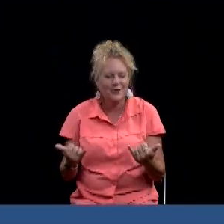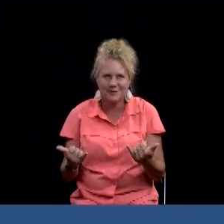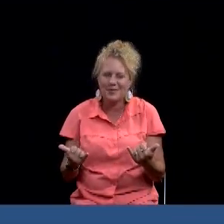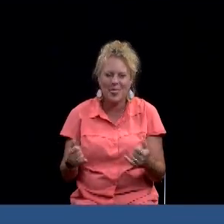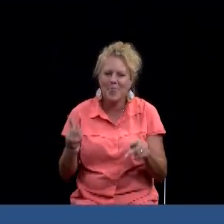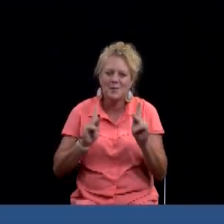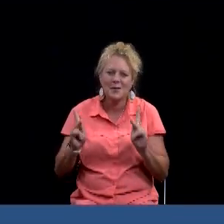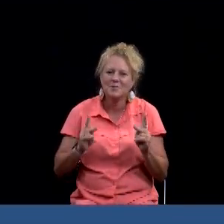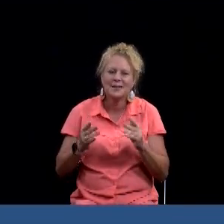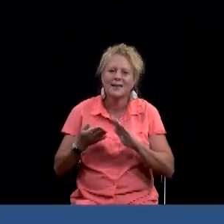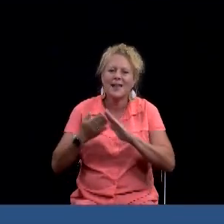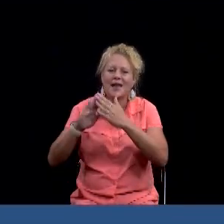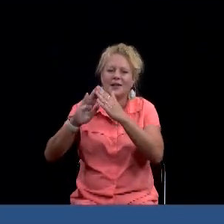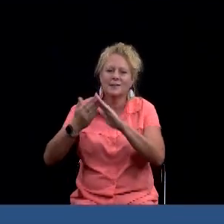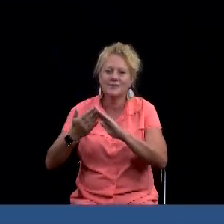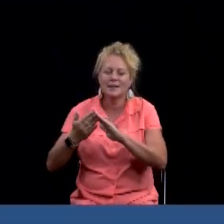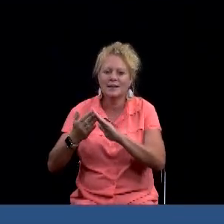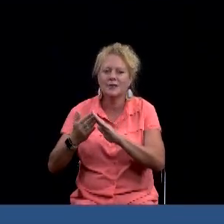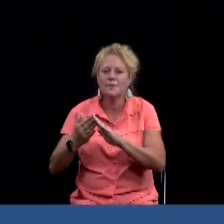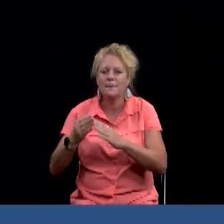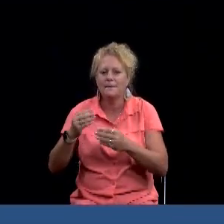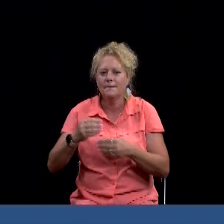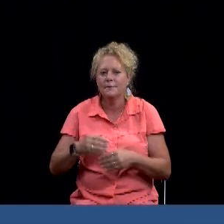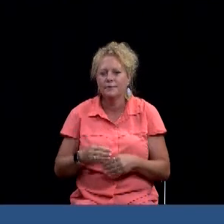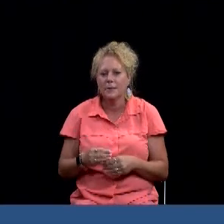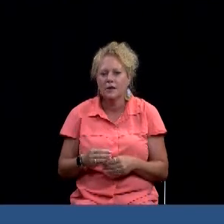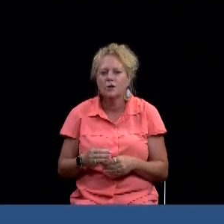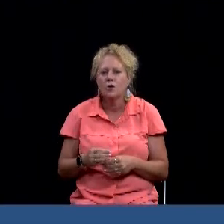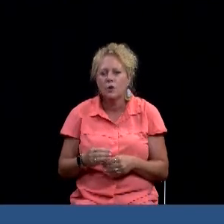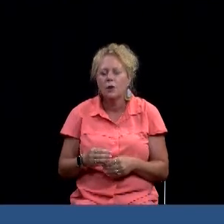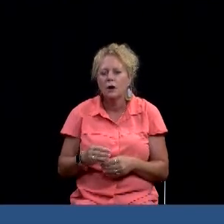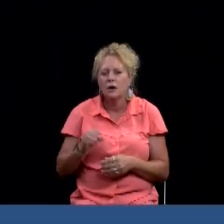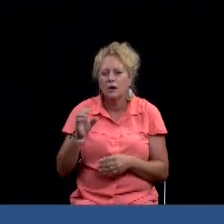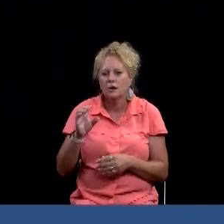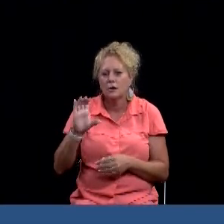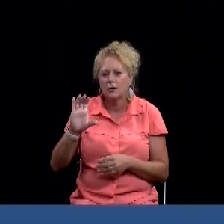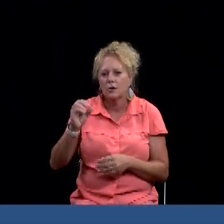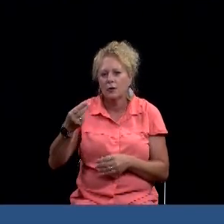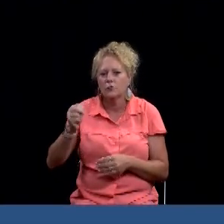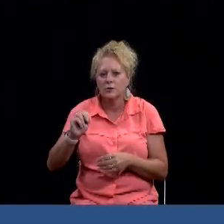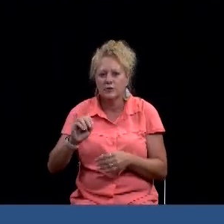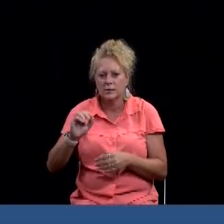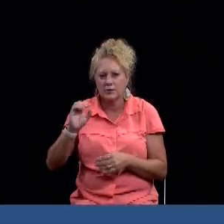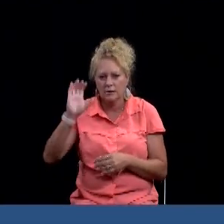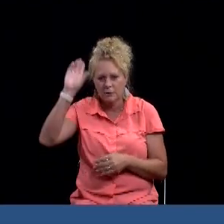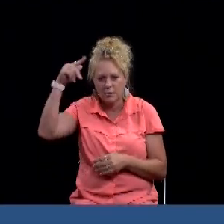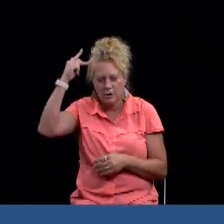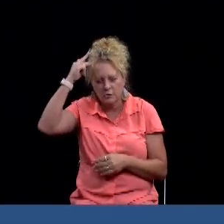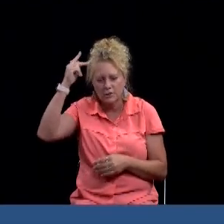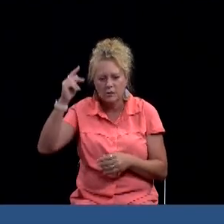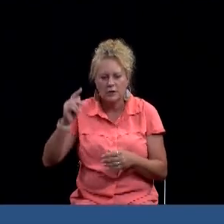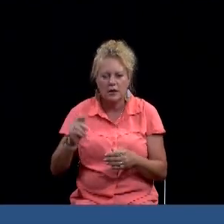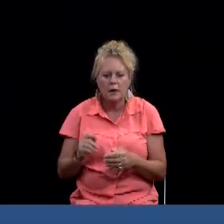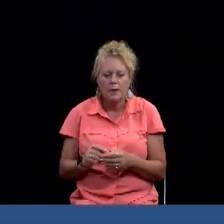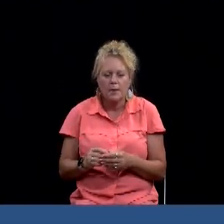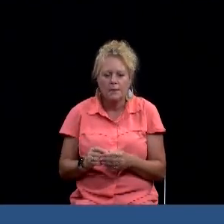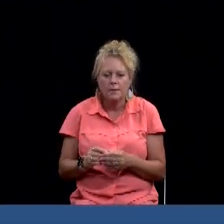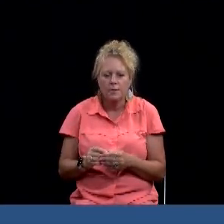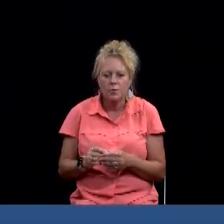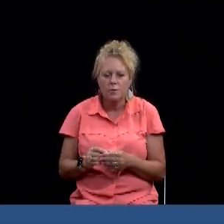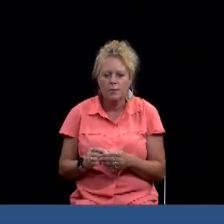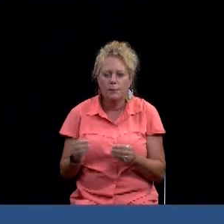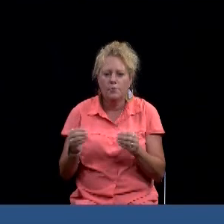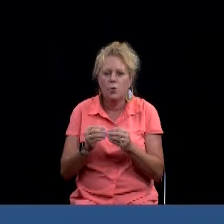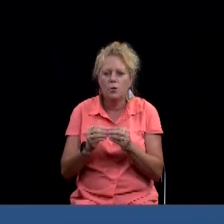by Congress each year. And we move into a more of a multifamily role under HUD, but we're the landlord